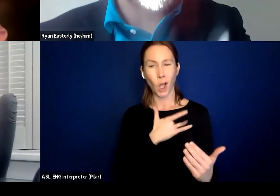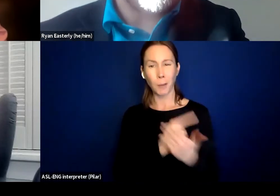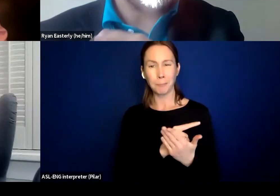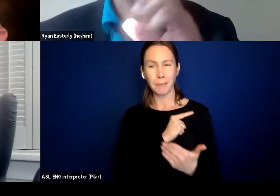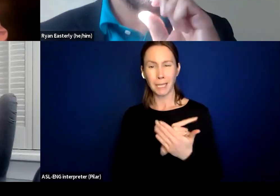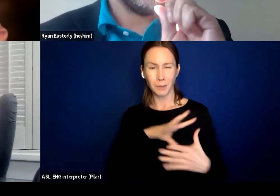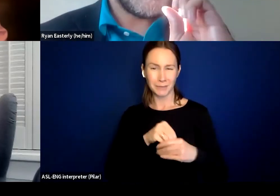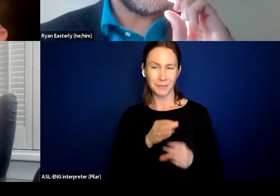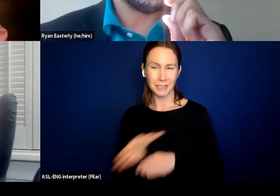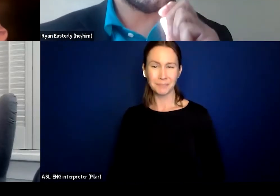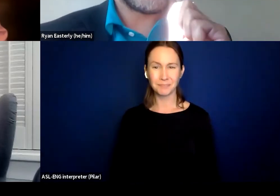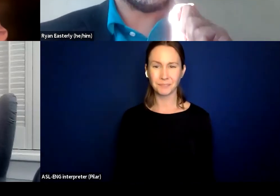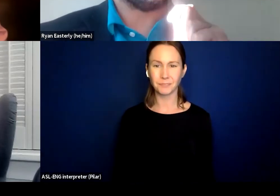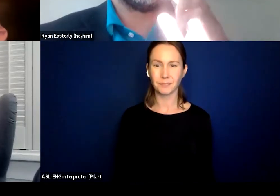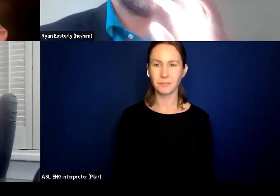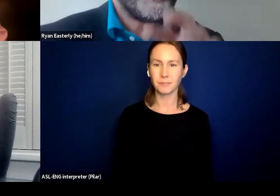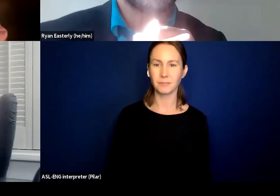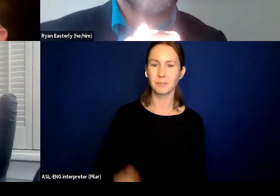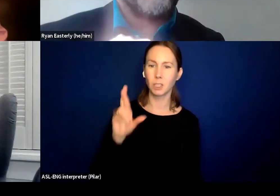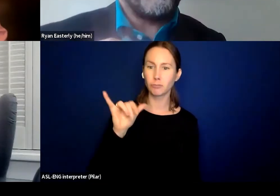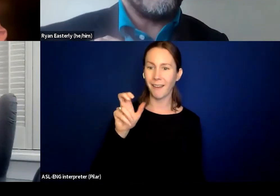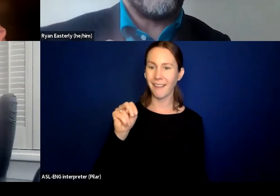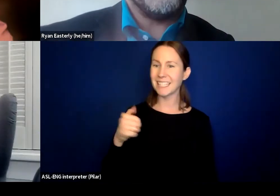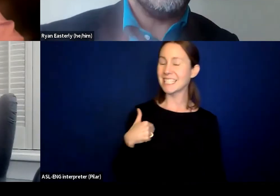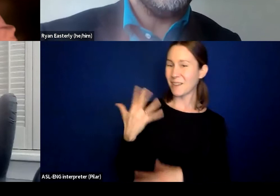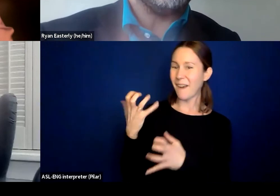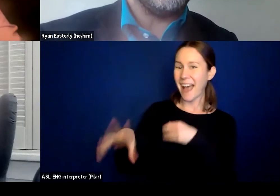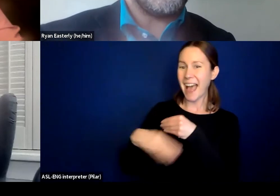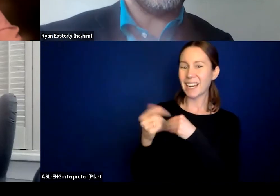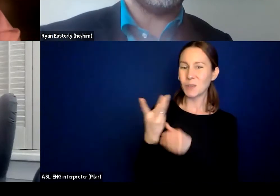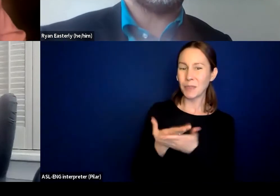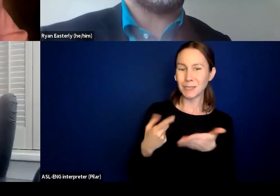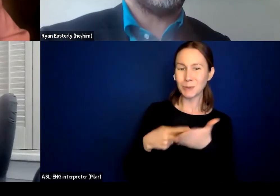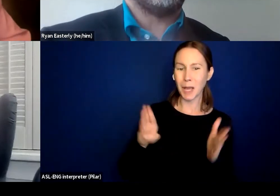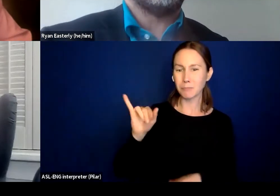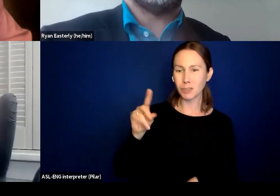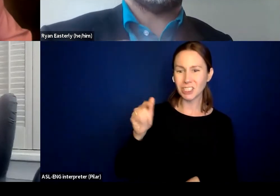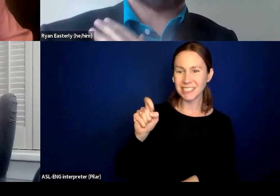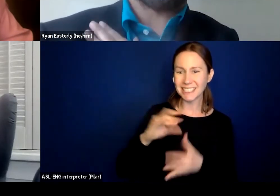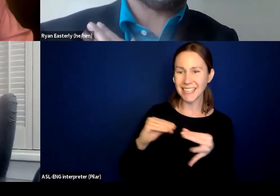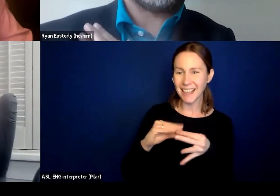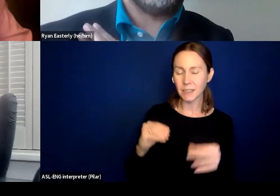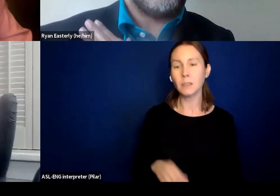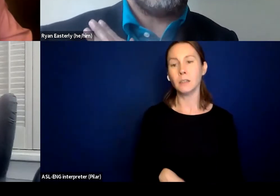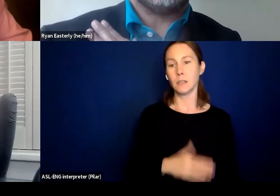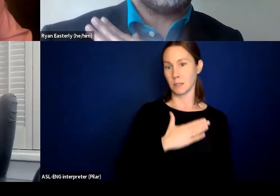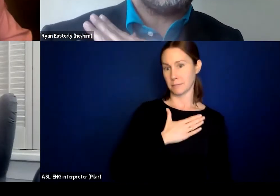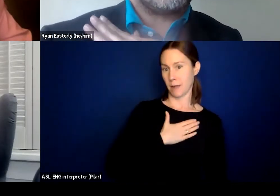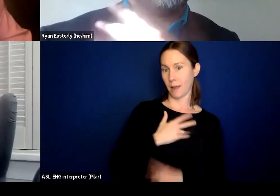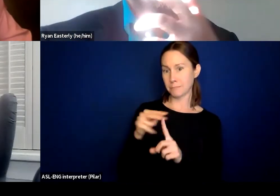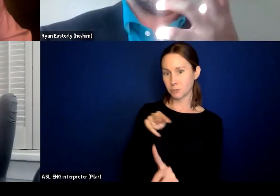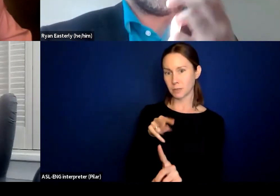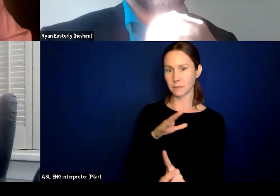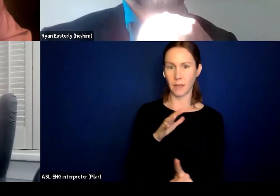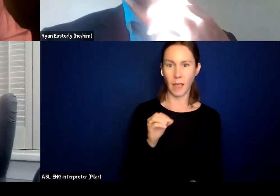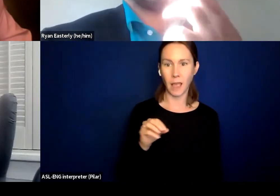Thank you for that. I do want to add just a few things to what Bridgit said. I think from my perspective and Wiz's